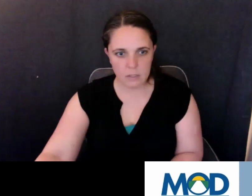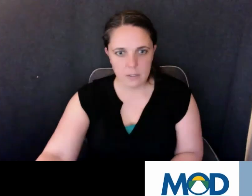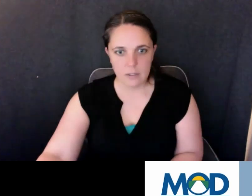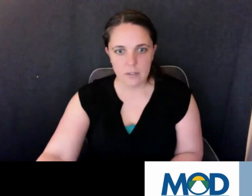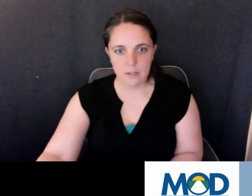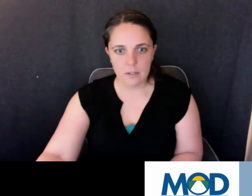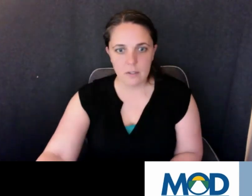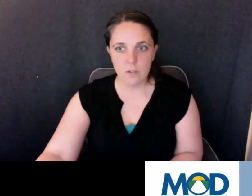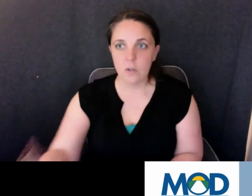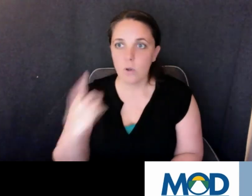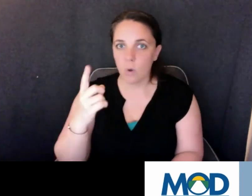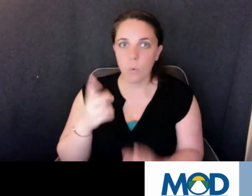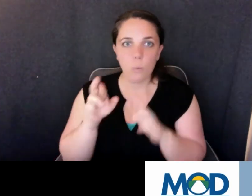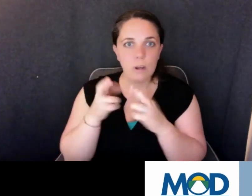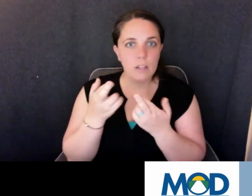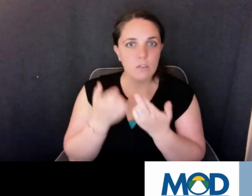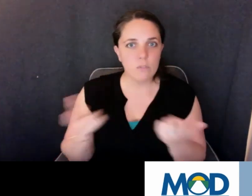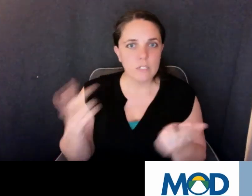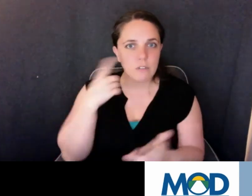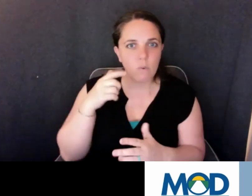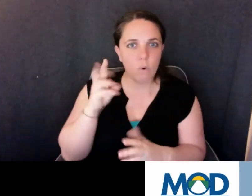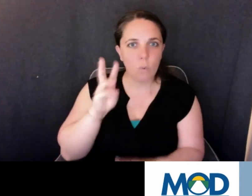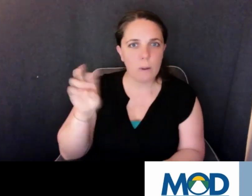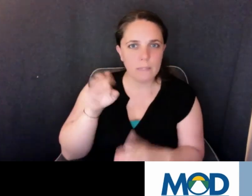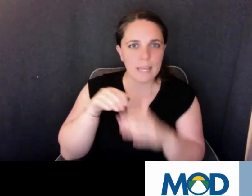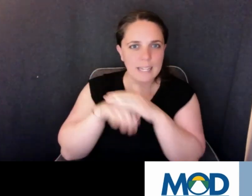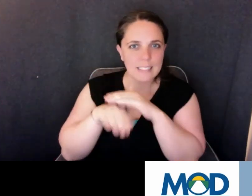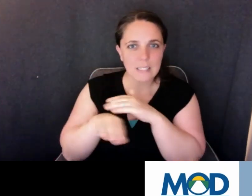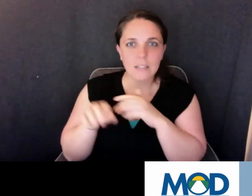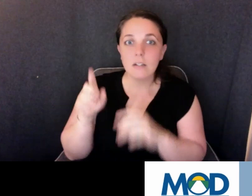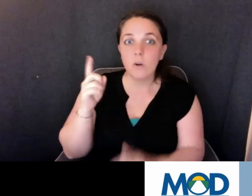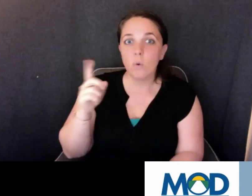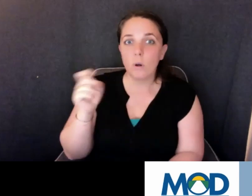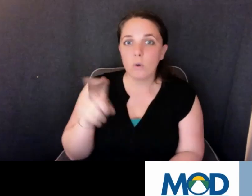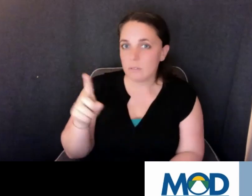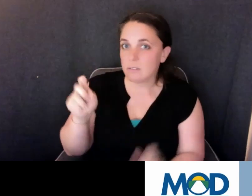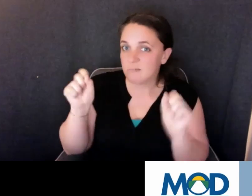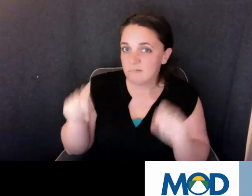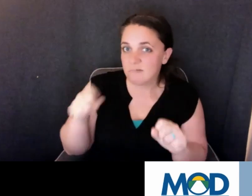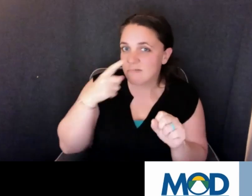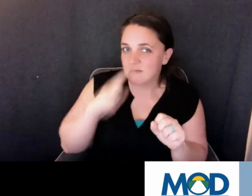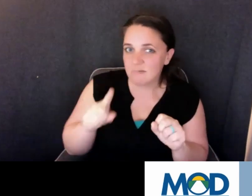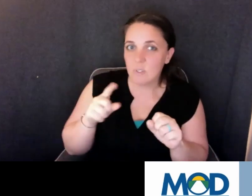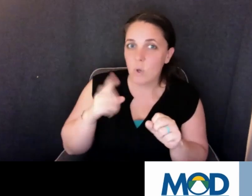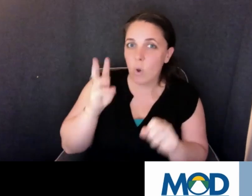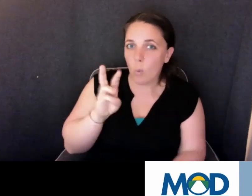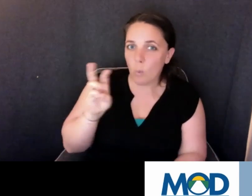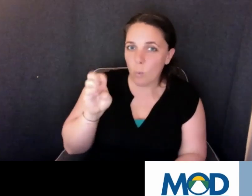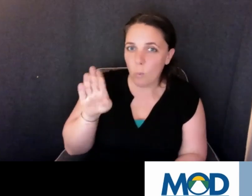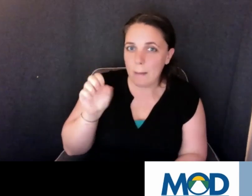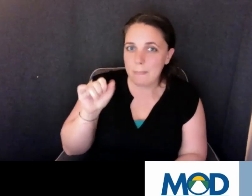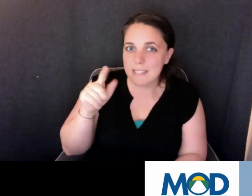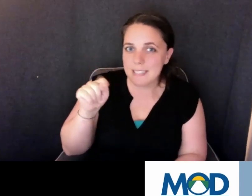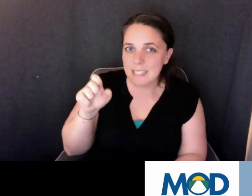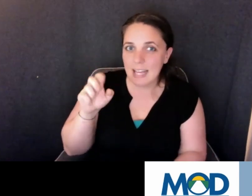now for website accessibility, but the question says, can you say more on website accessibility? Does this include social